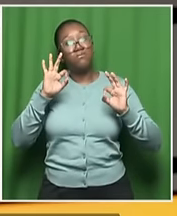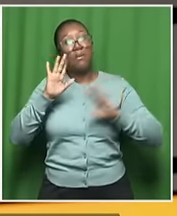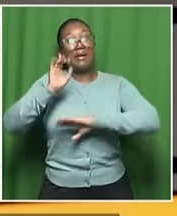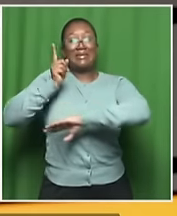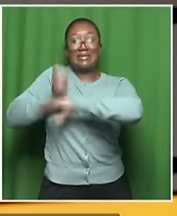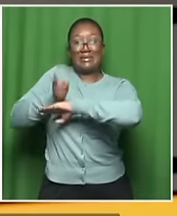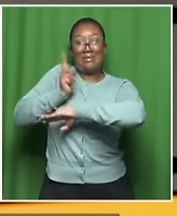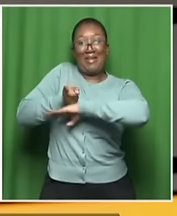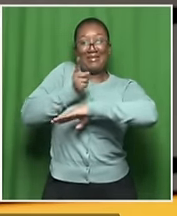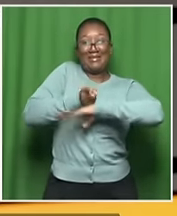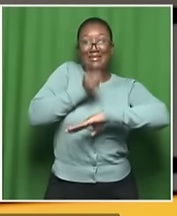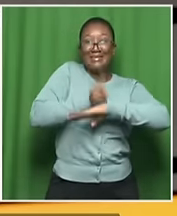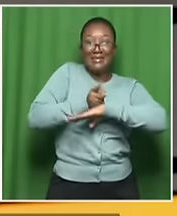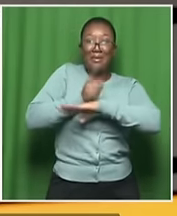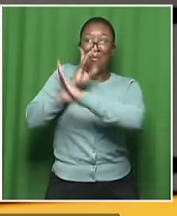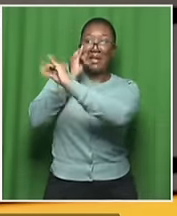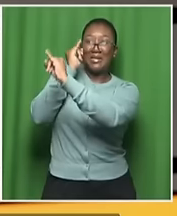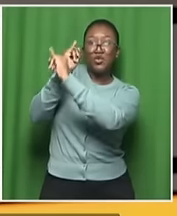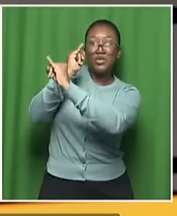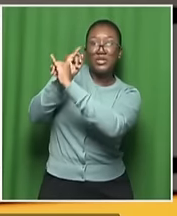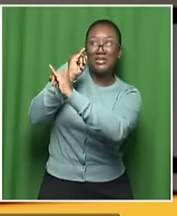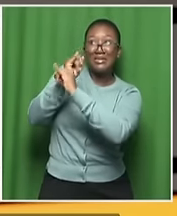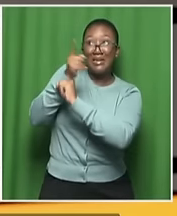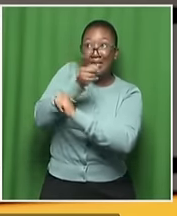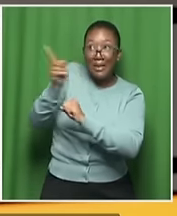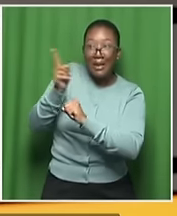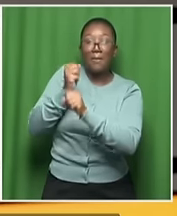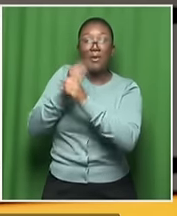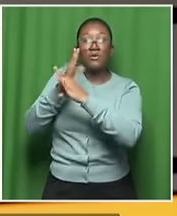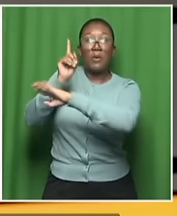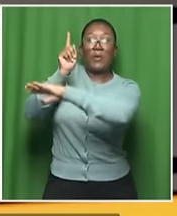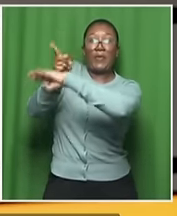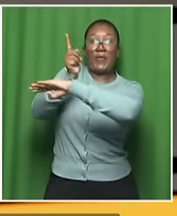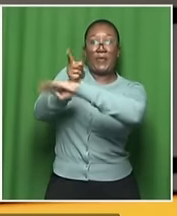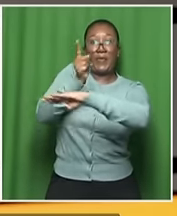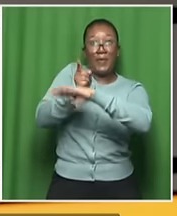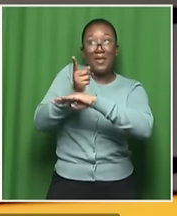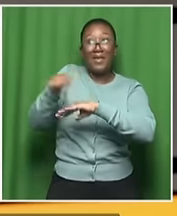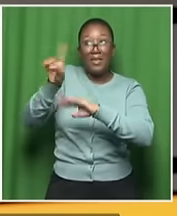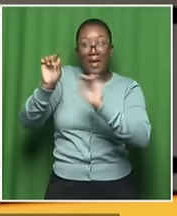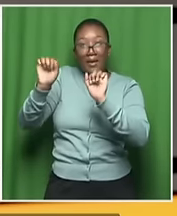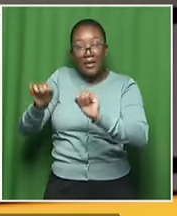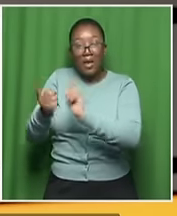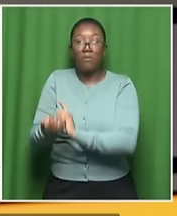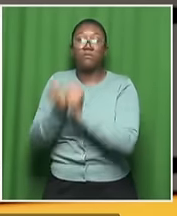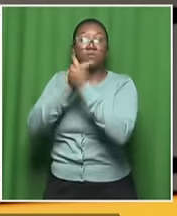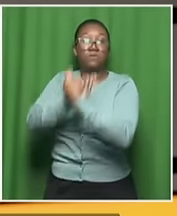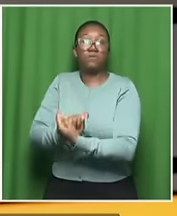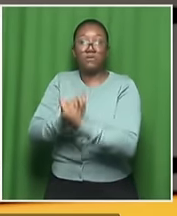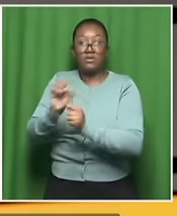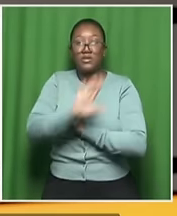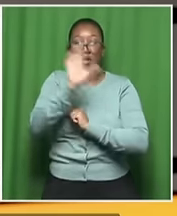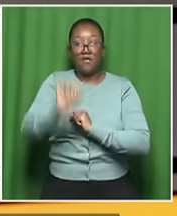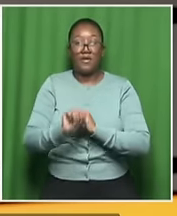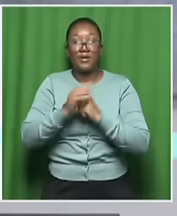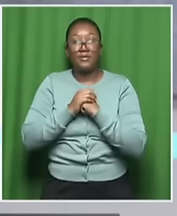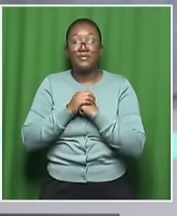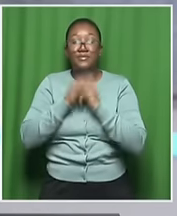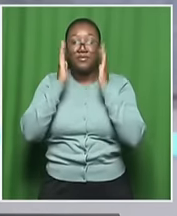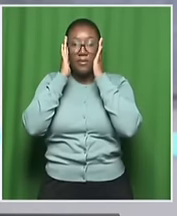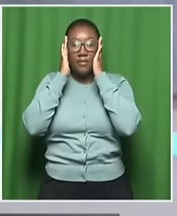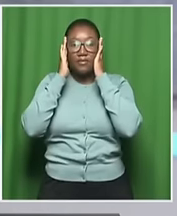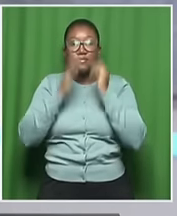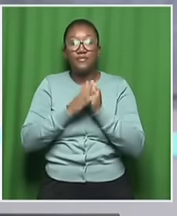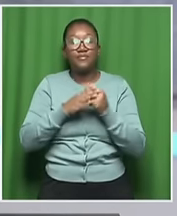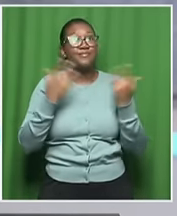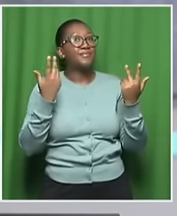those institutions to rebuild South Africa, and specifically when it comes to the values. And you